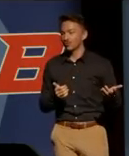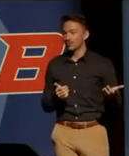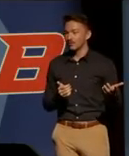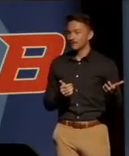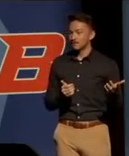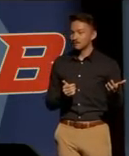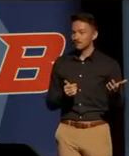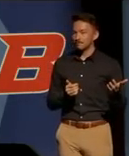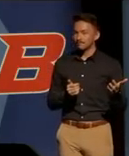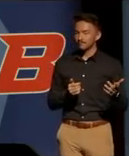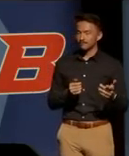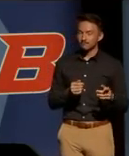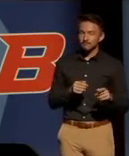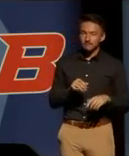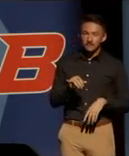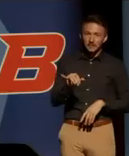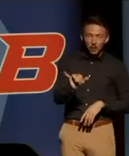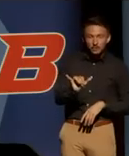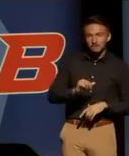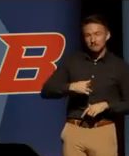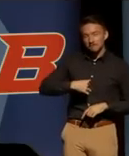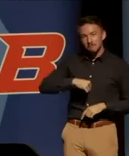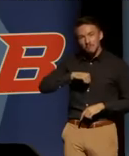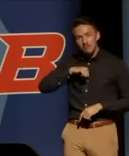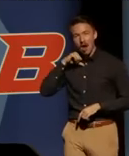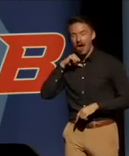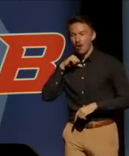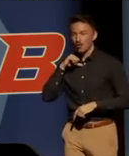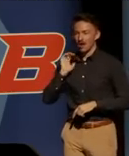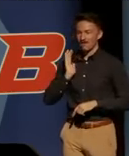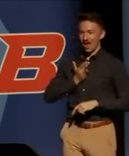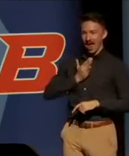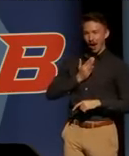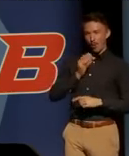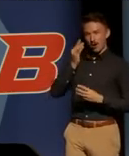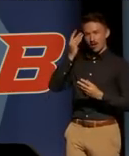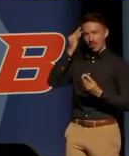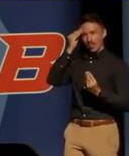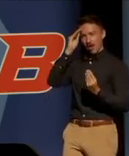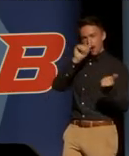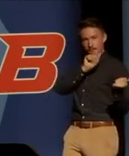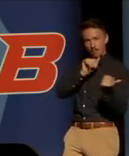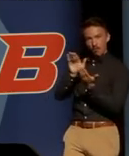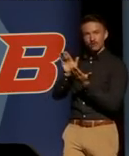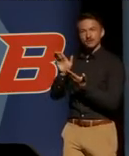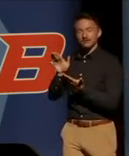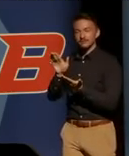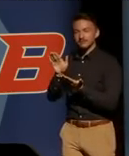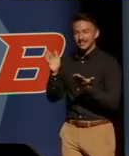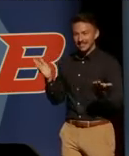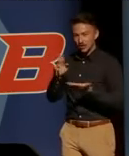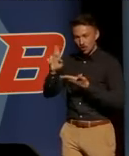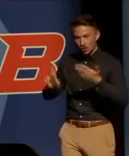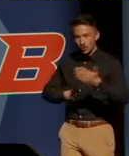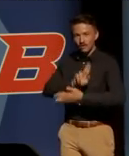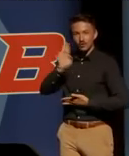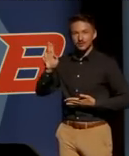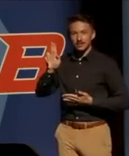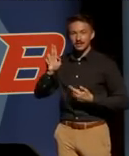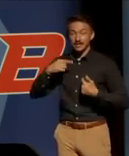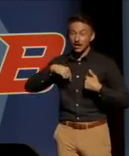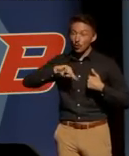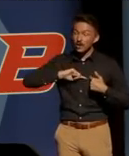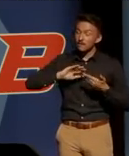I'm also proud of the ways that we think as a university. We have consistently been the